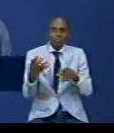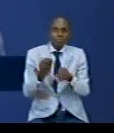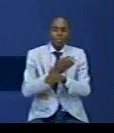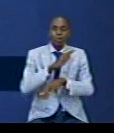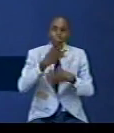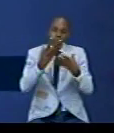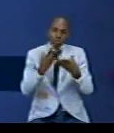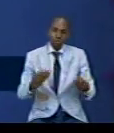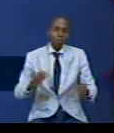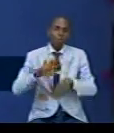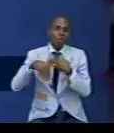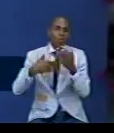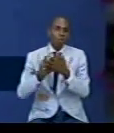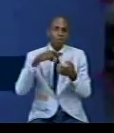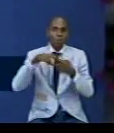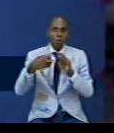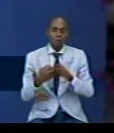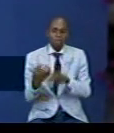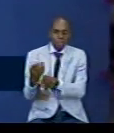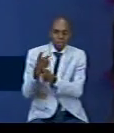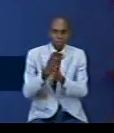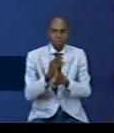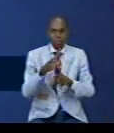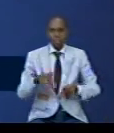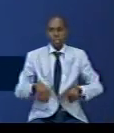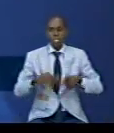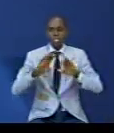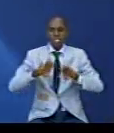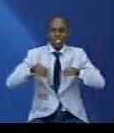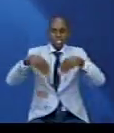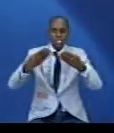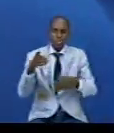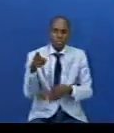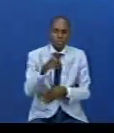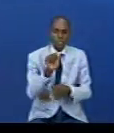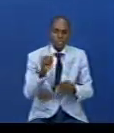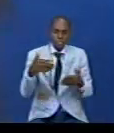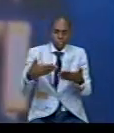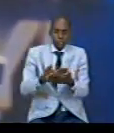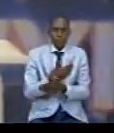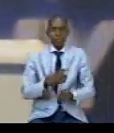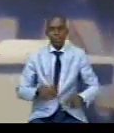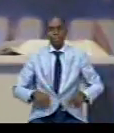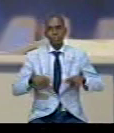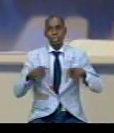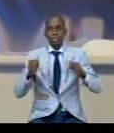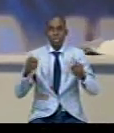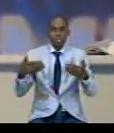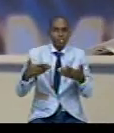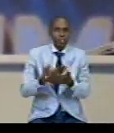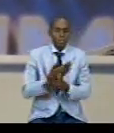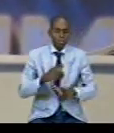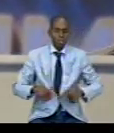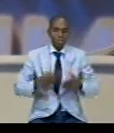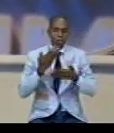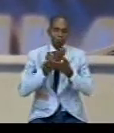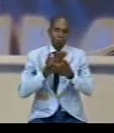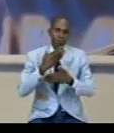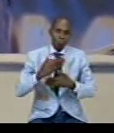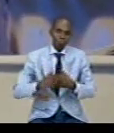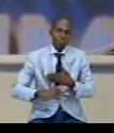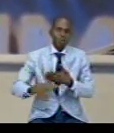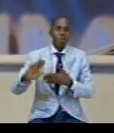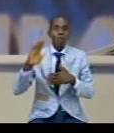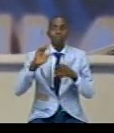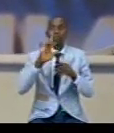of your life. I want to give you a new life. A new life beyond your wildest